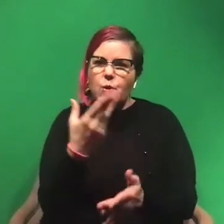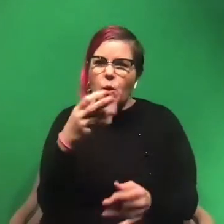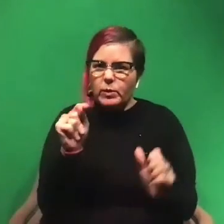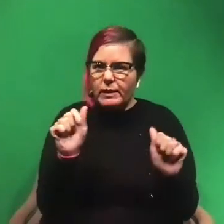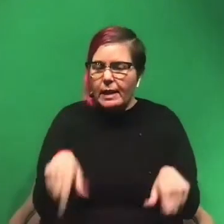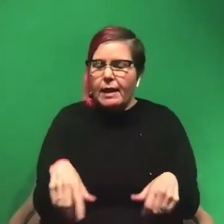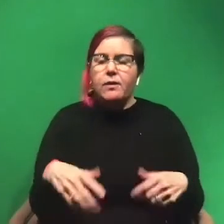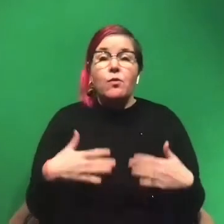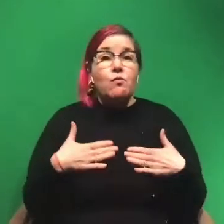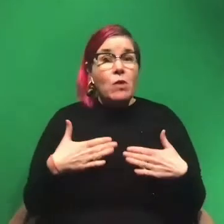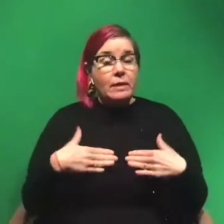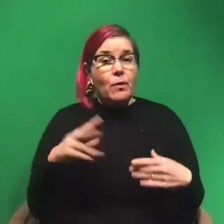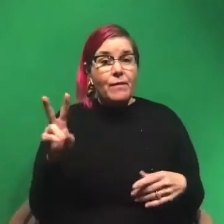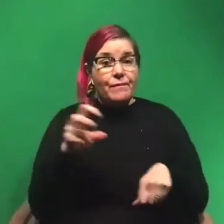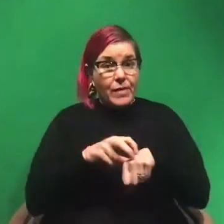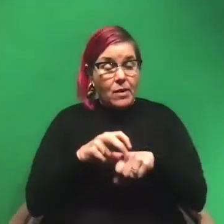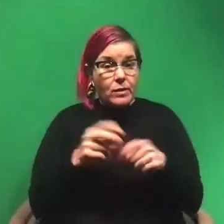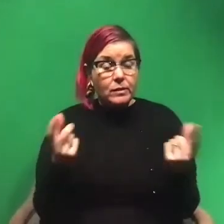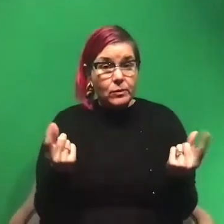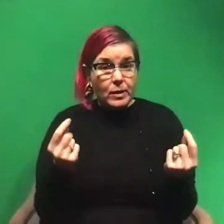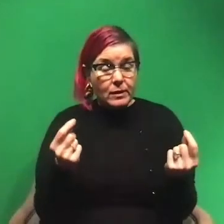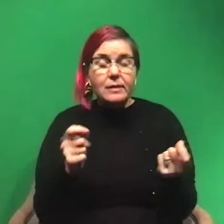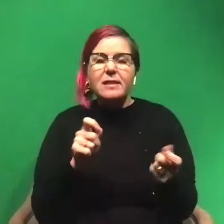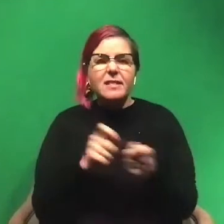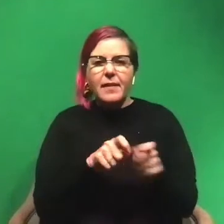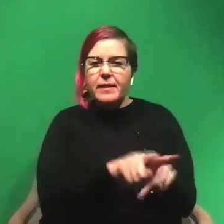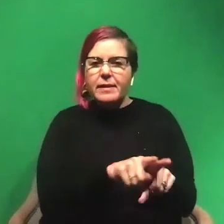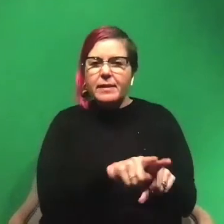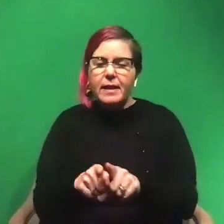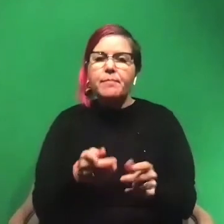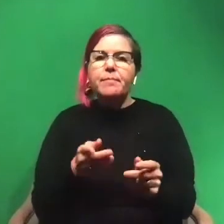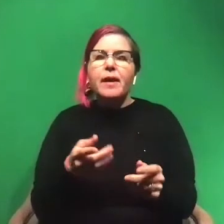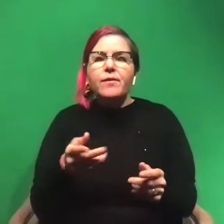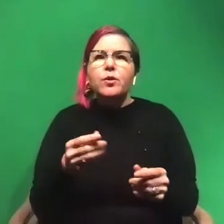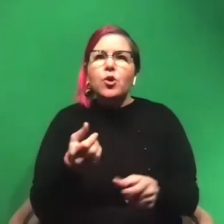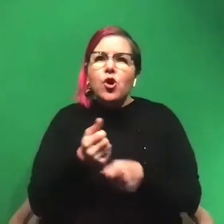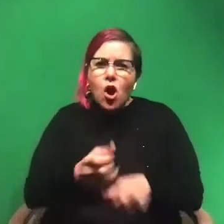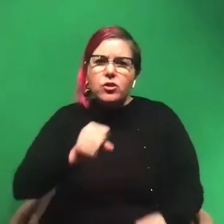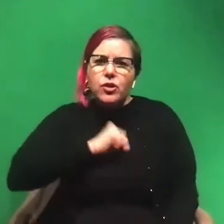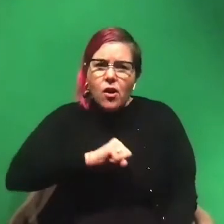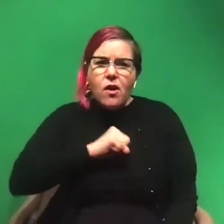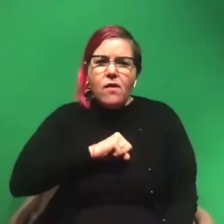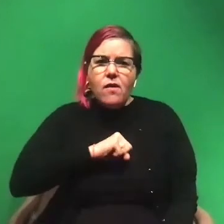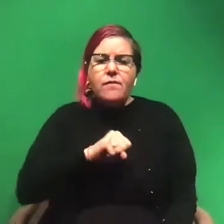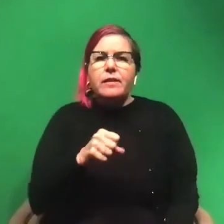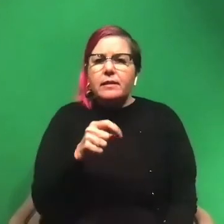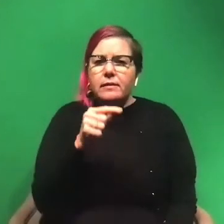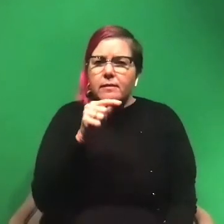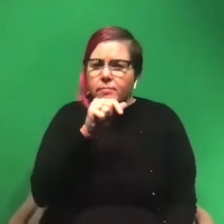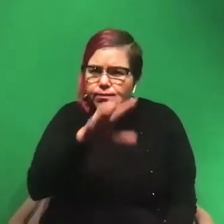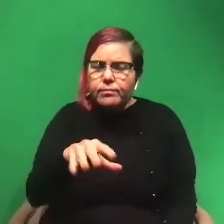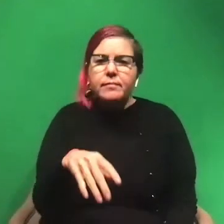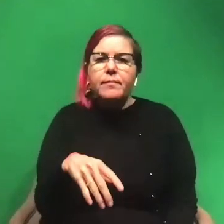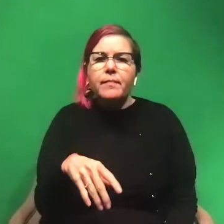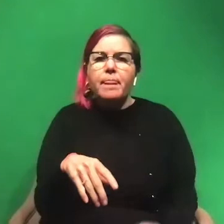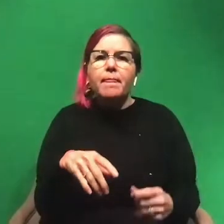respiratory virus, it wants to do exactly the same. But in this case, it has to induce coughing and has to induce things that will allow the